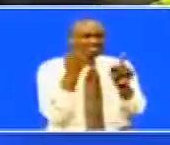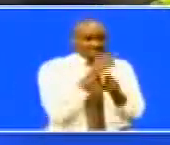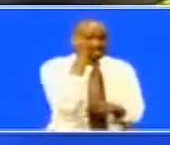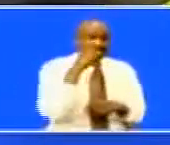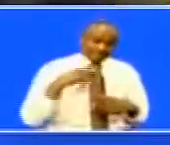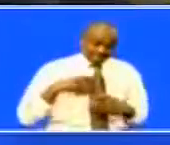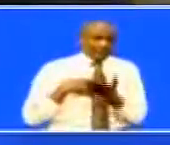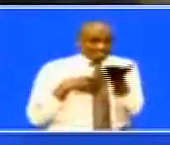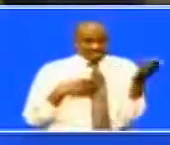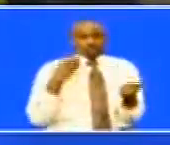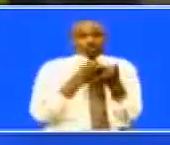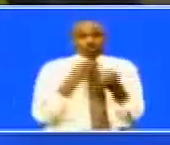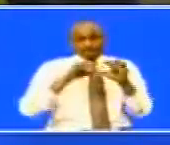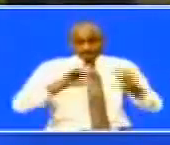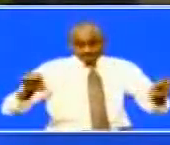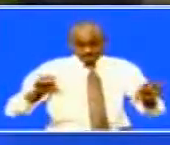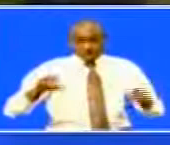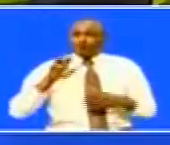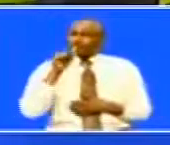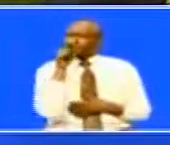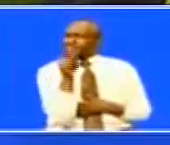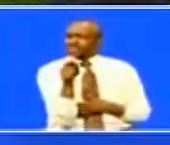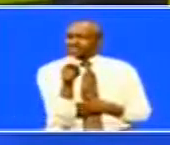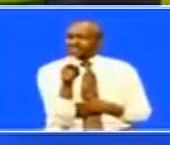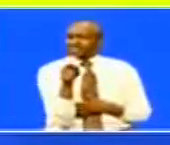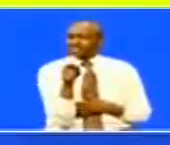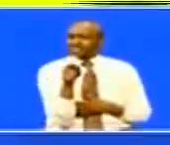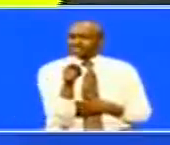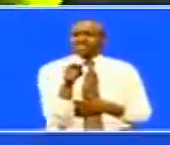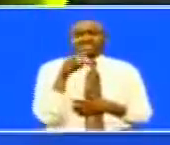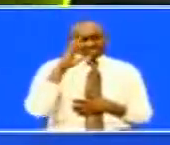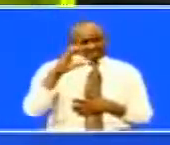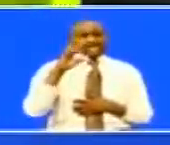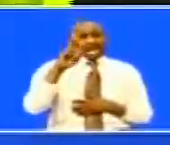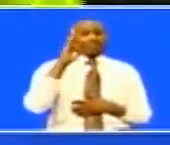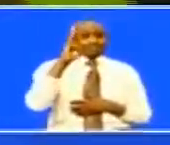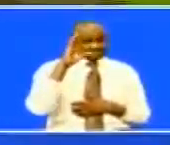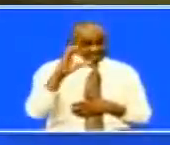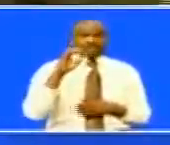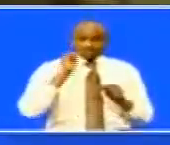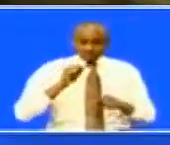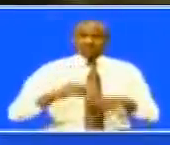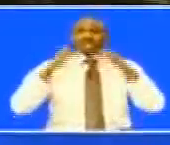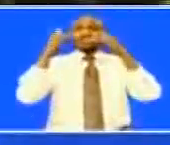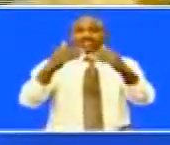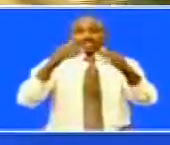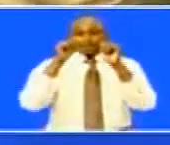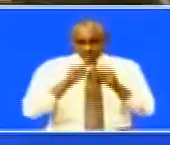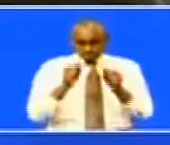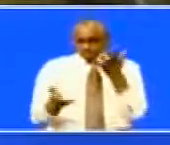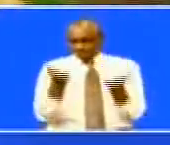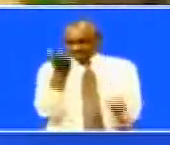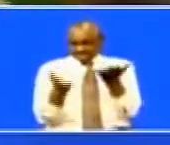Kenyan steel makers. Following the presentation of bids, CRBC will now move to the next stage of evaluating